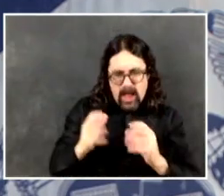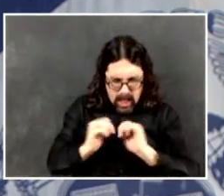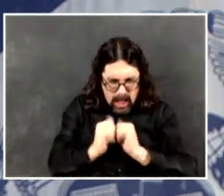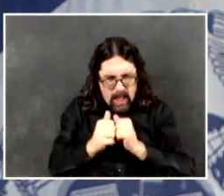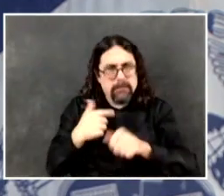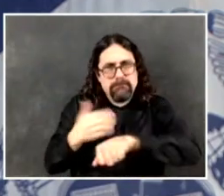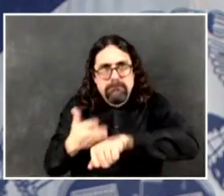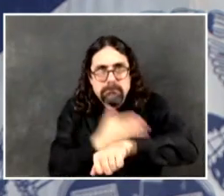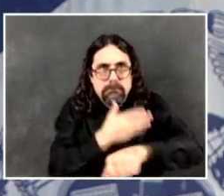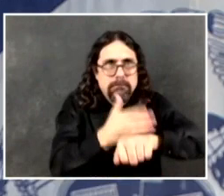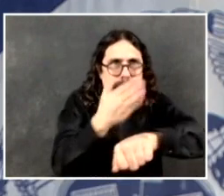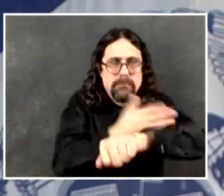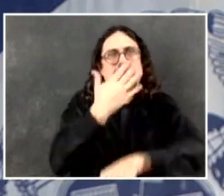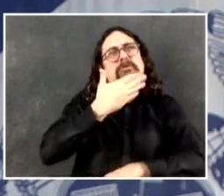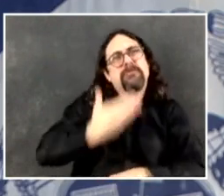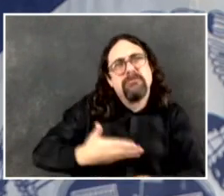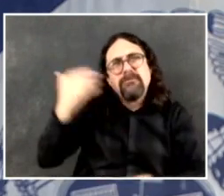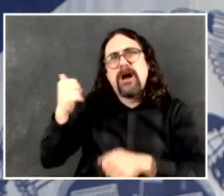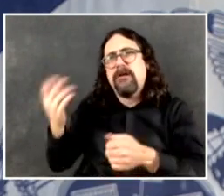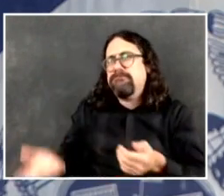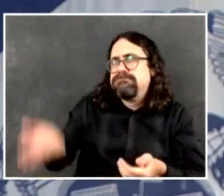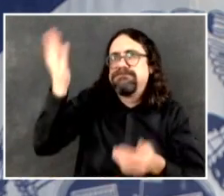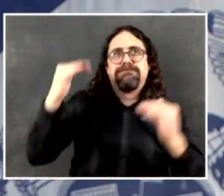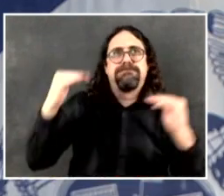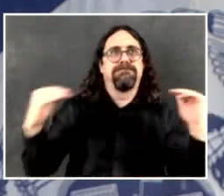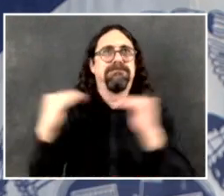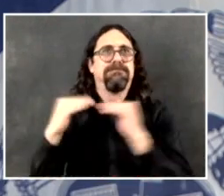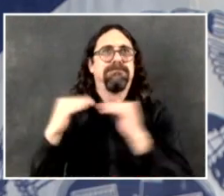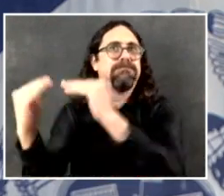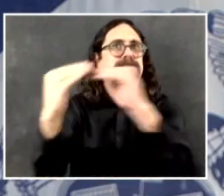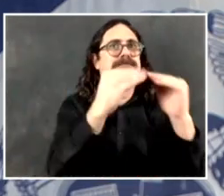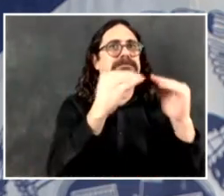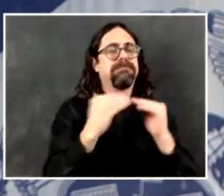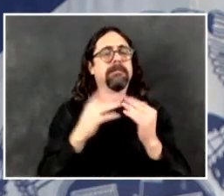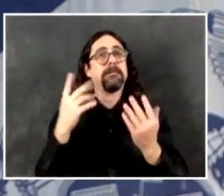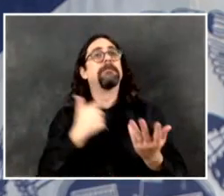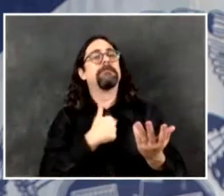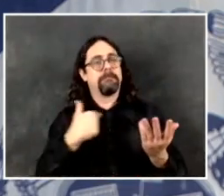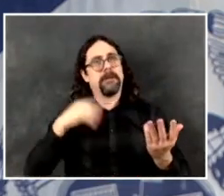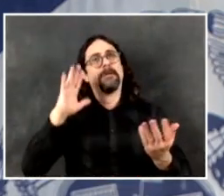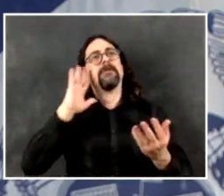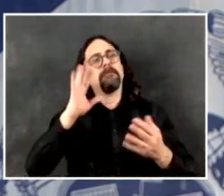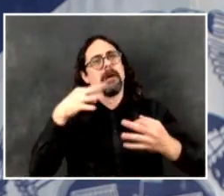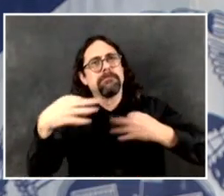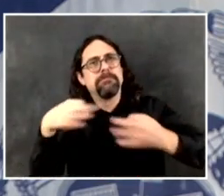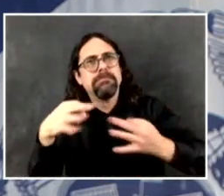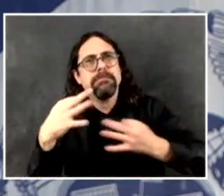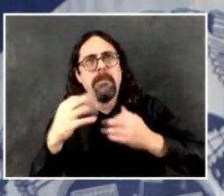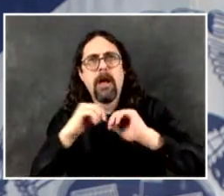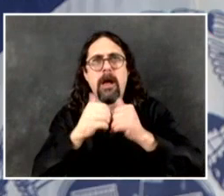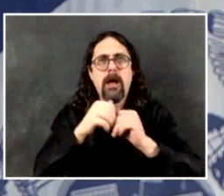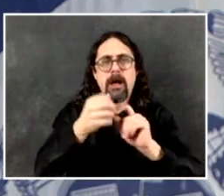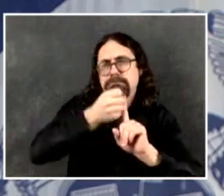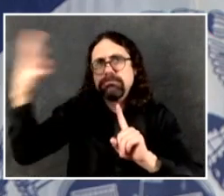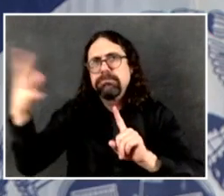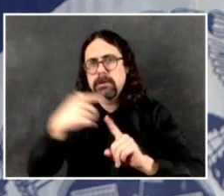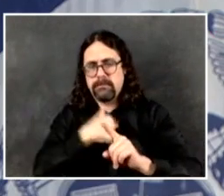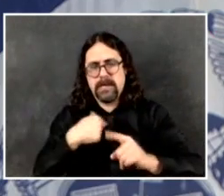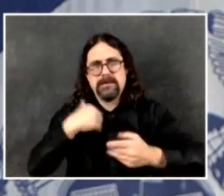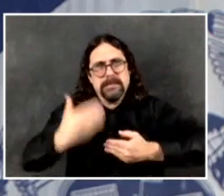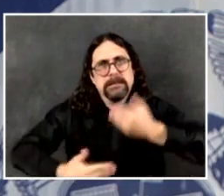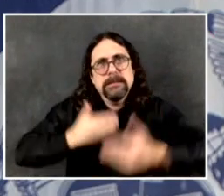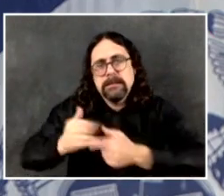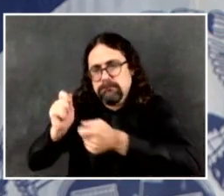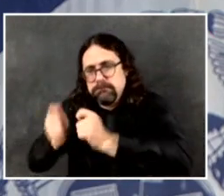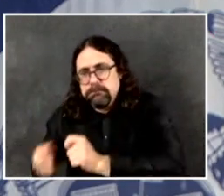address the disparities. I'm going to be talking about a bigger effort to create a vision for a fair recovery that then can be put into action. And